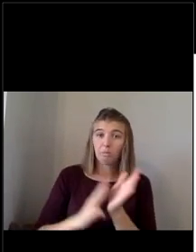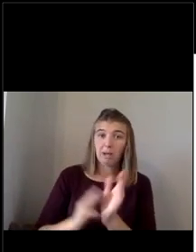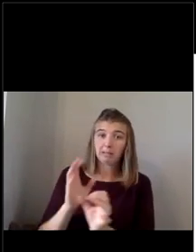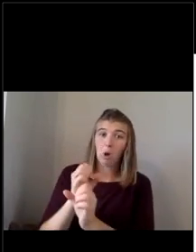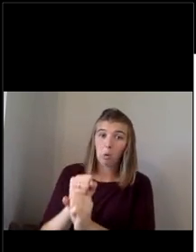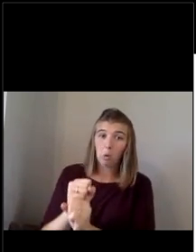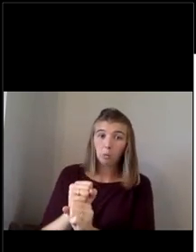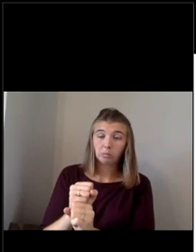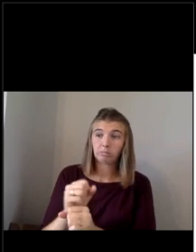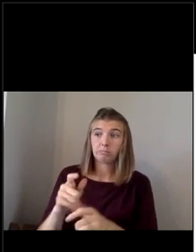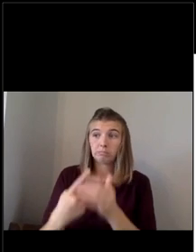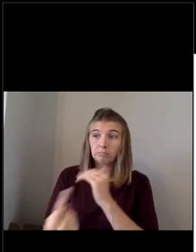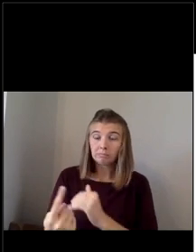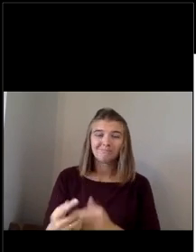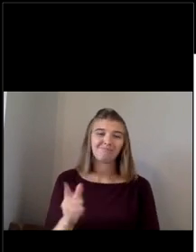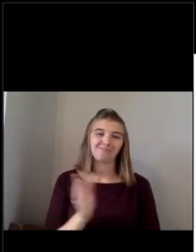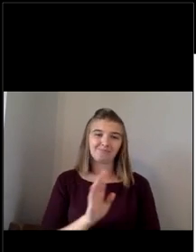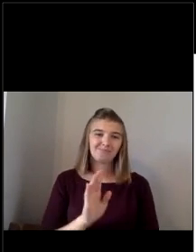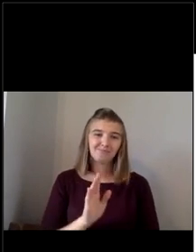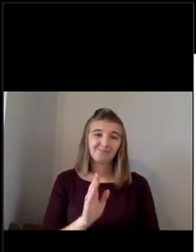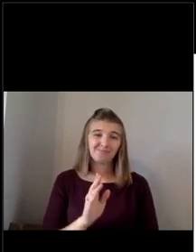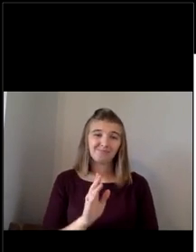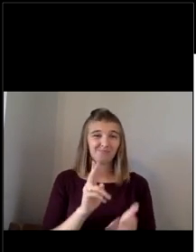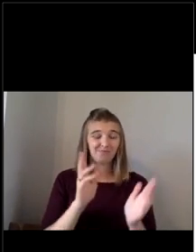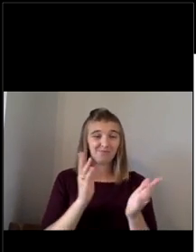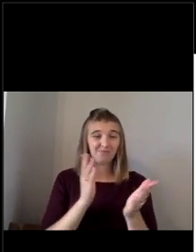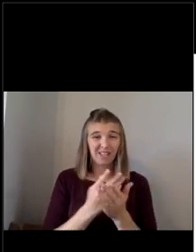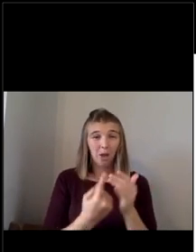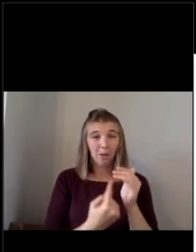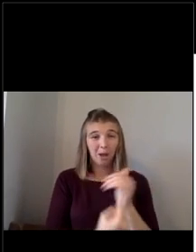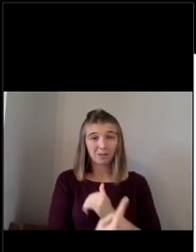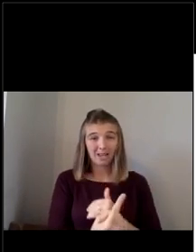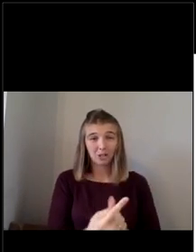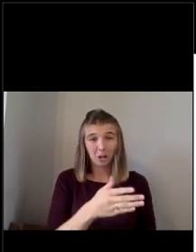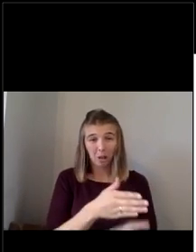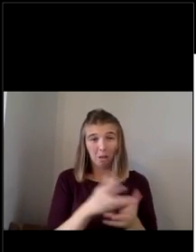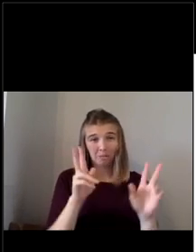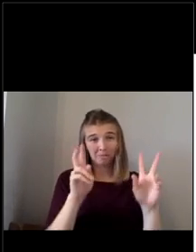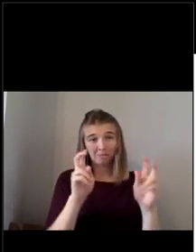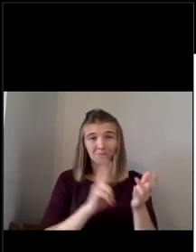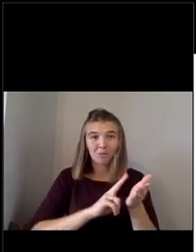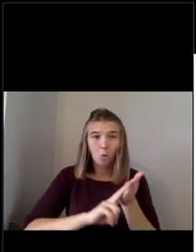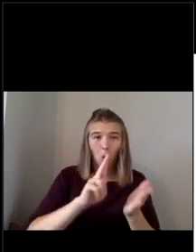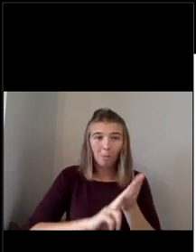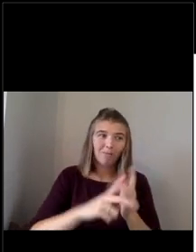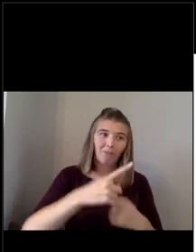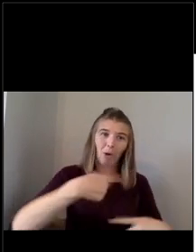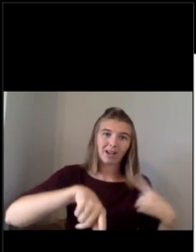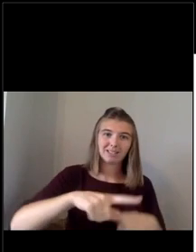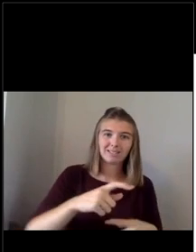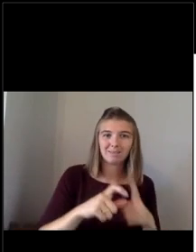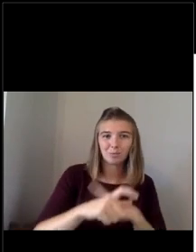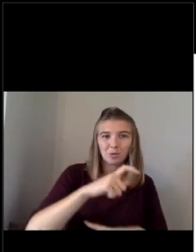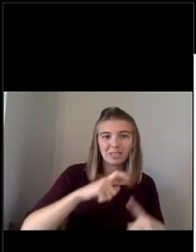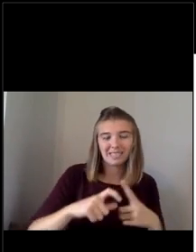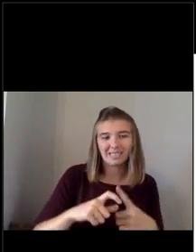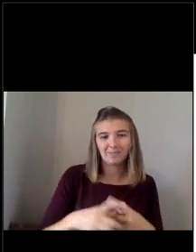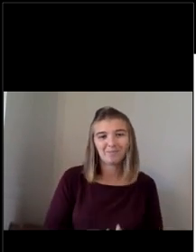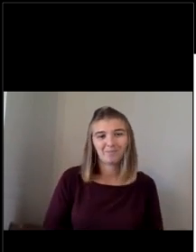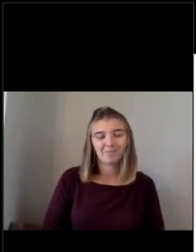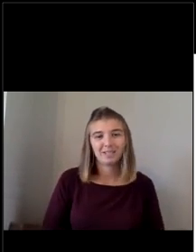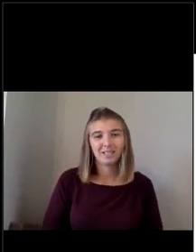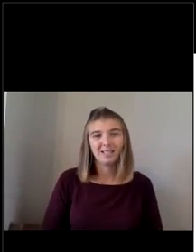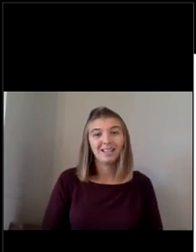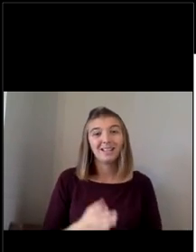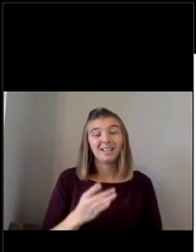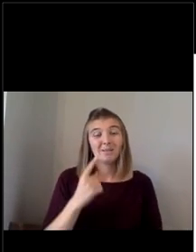many of our community, this level of isolation and loneliness is the normal experience. And it's required a pandemic for many